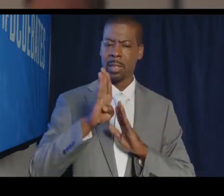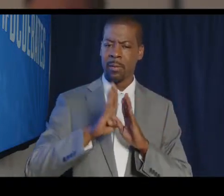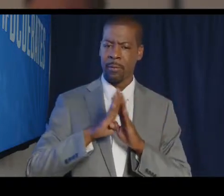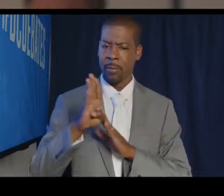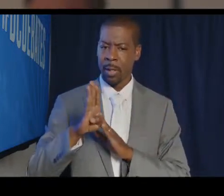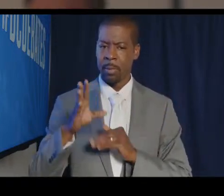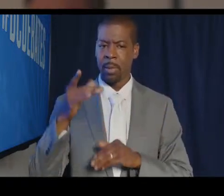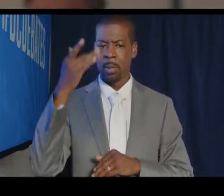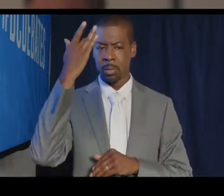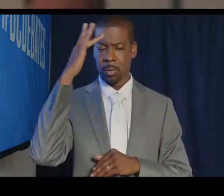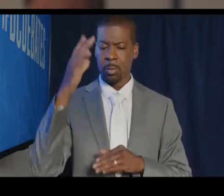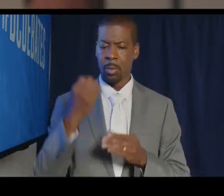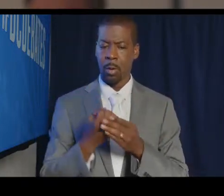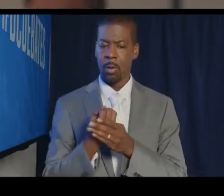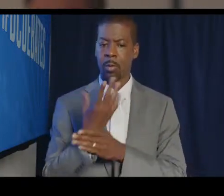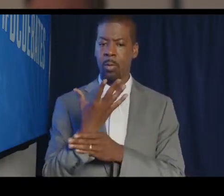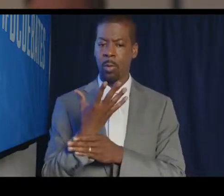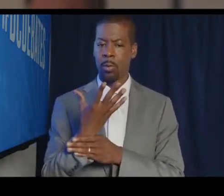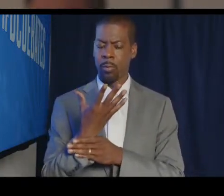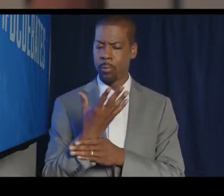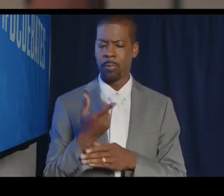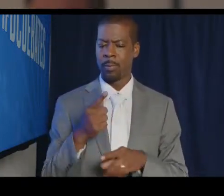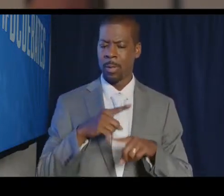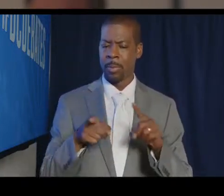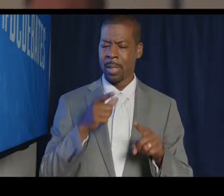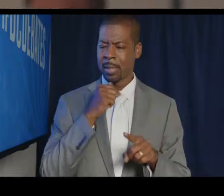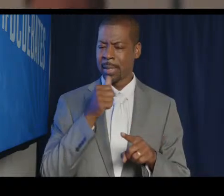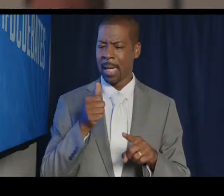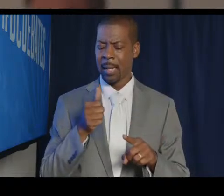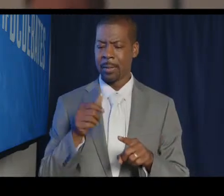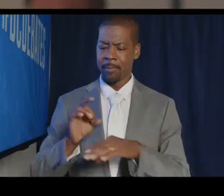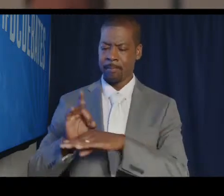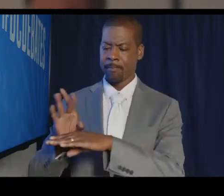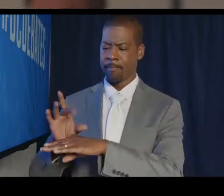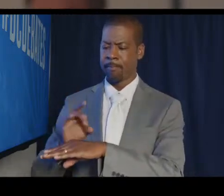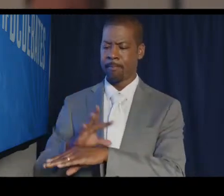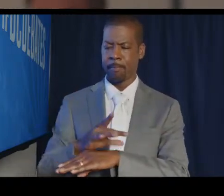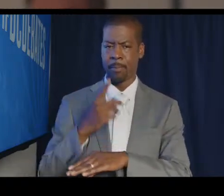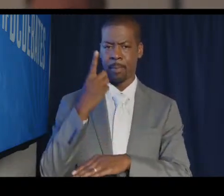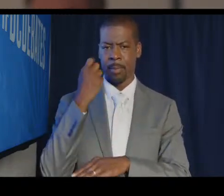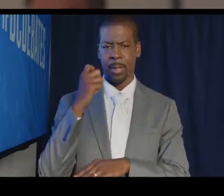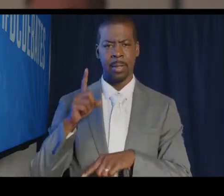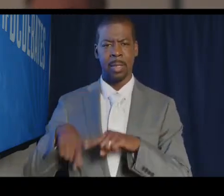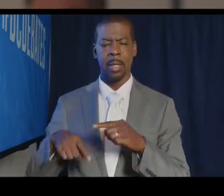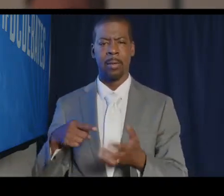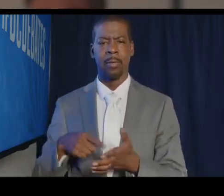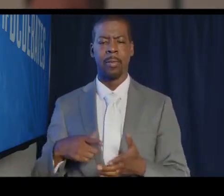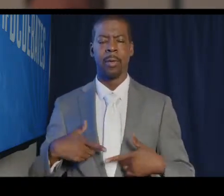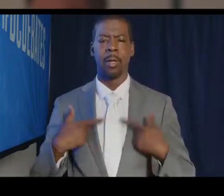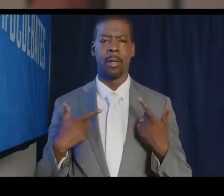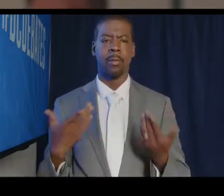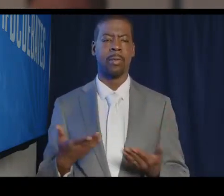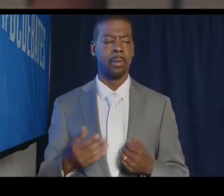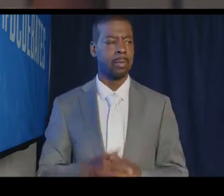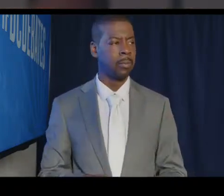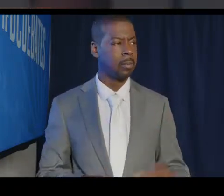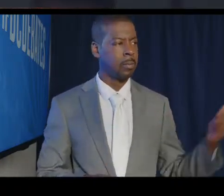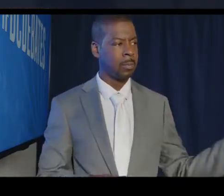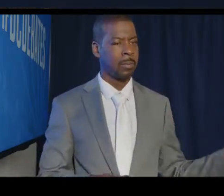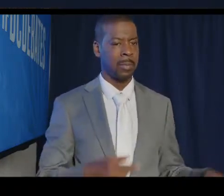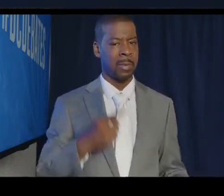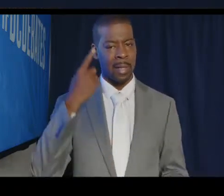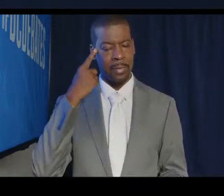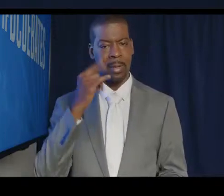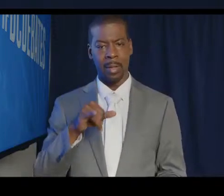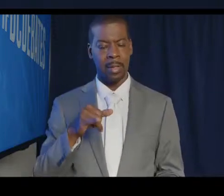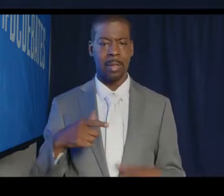without displacing longtime residents or vulnerable residents or those with low incomes? I'll start with you, Councilmember Henderson, on this one. Thanks for that question. I think the displacement question